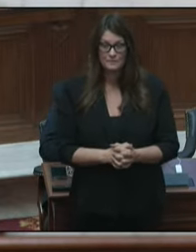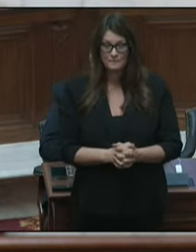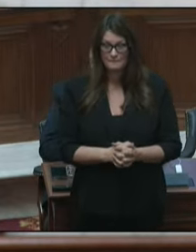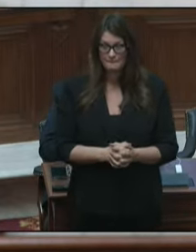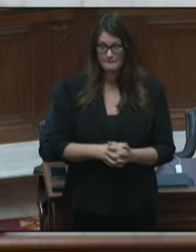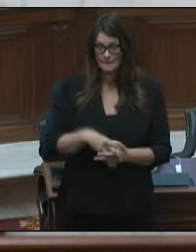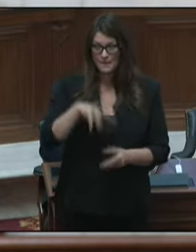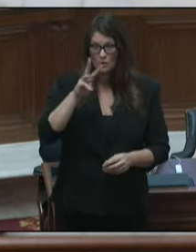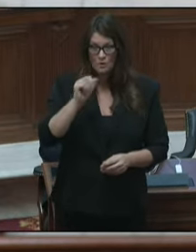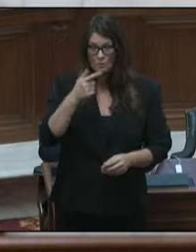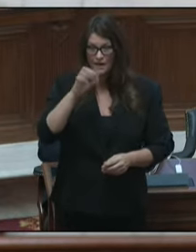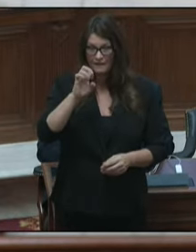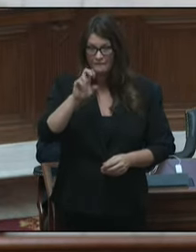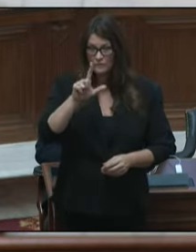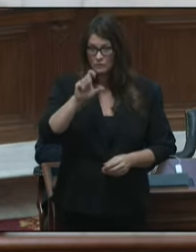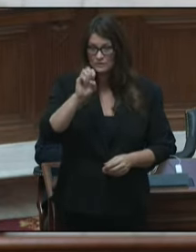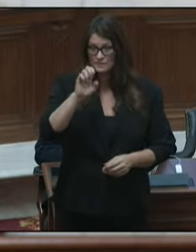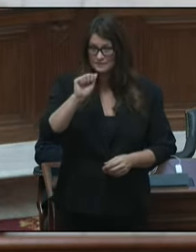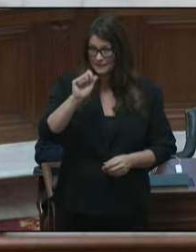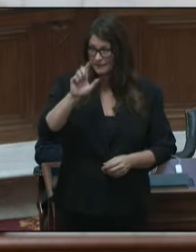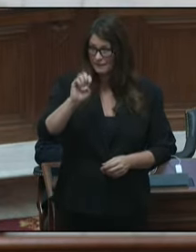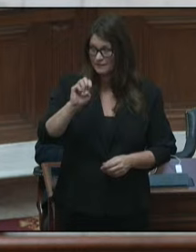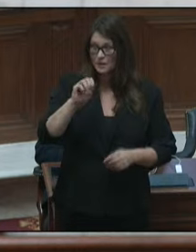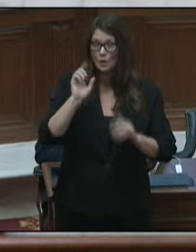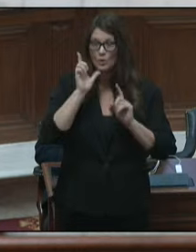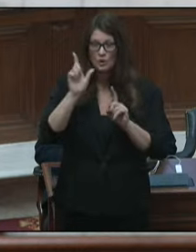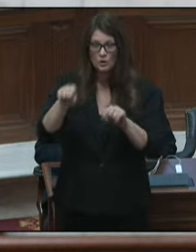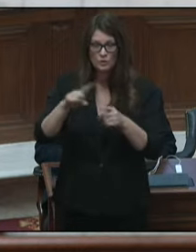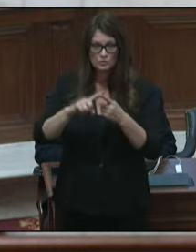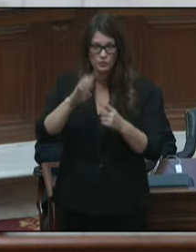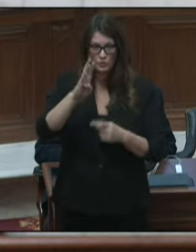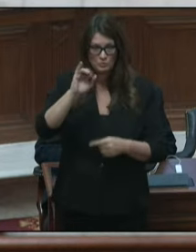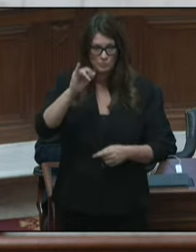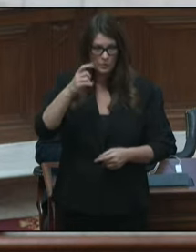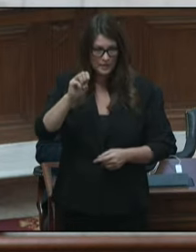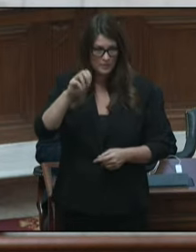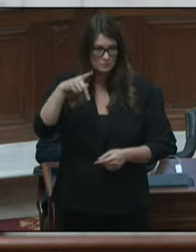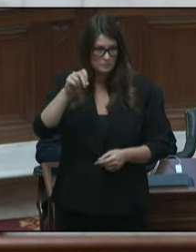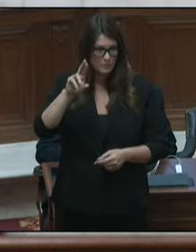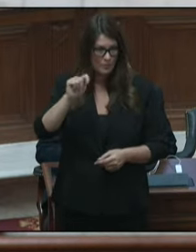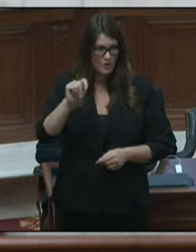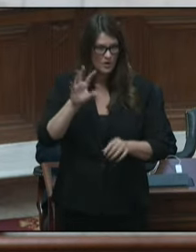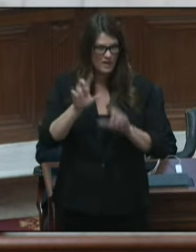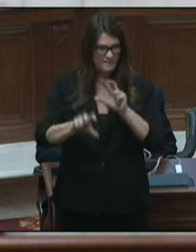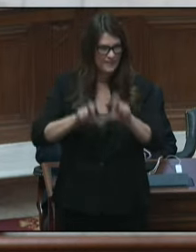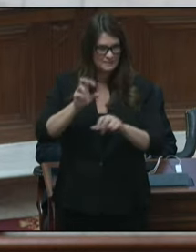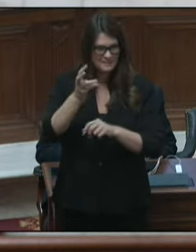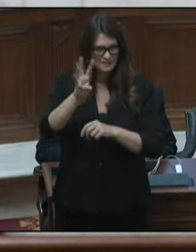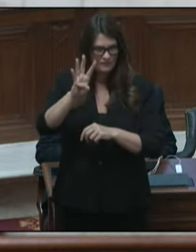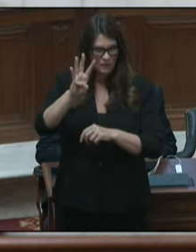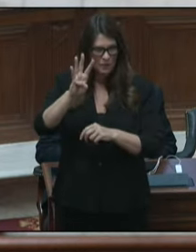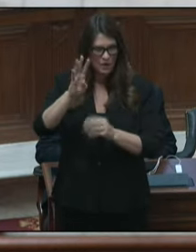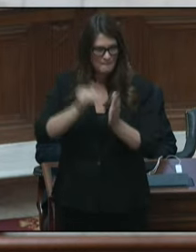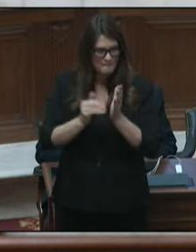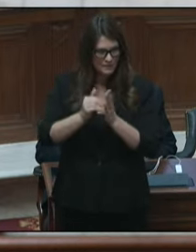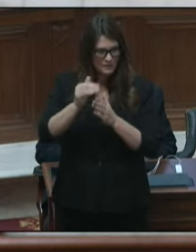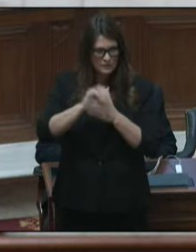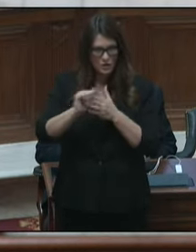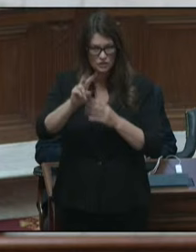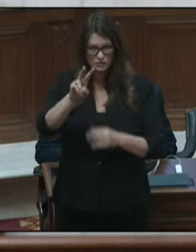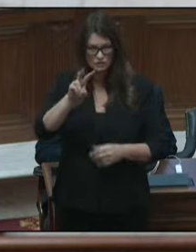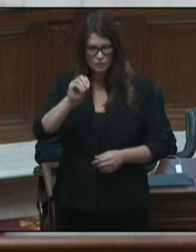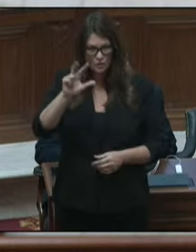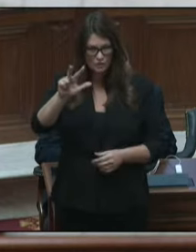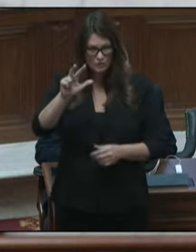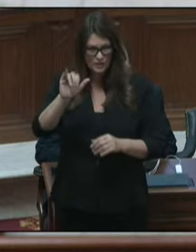WAT Fuel Cell is coming to the Bridgeport Airport with an investment of $64 million and 203 jobs.